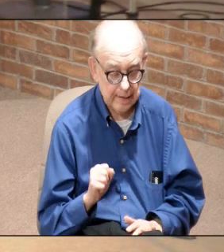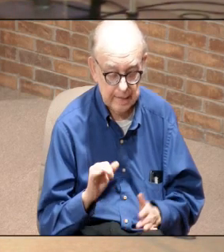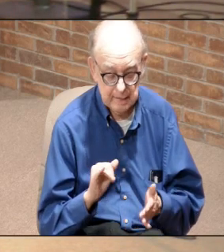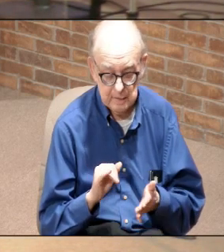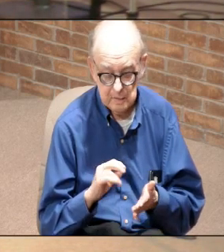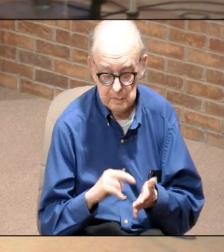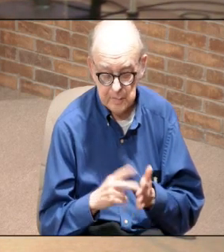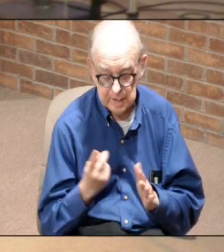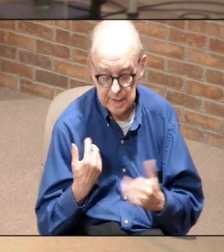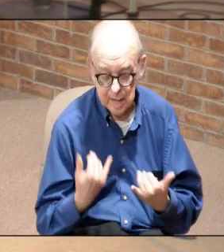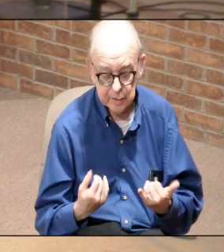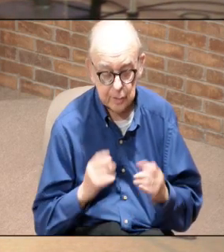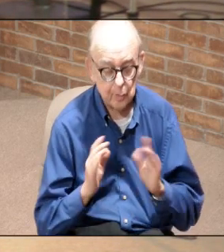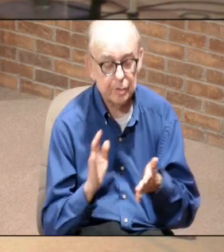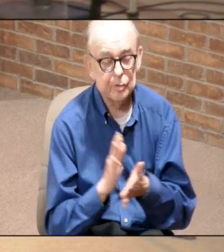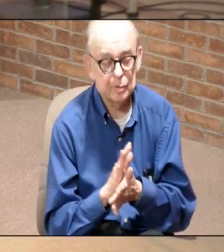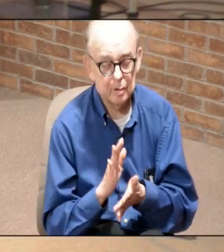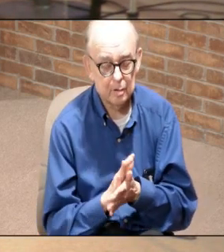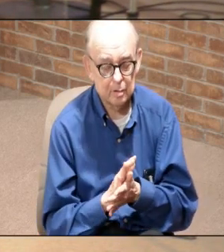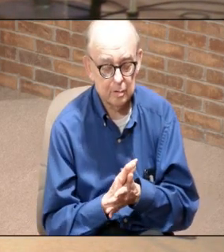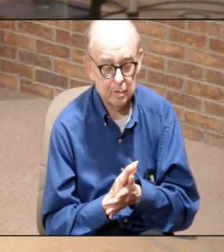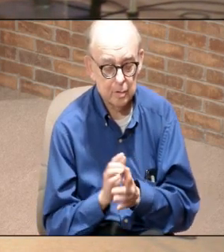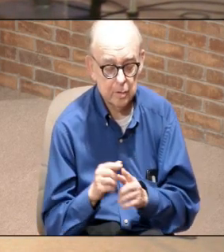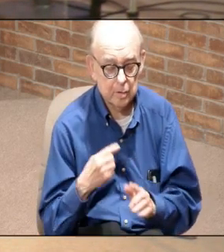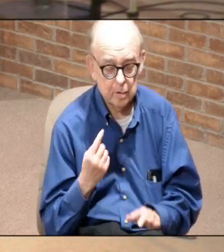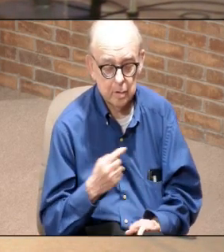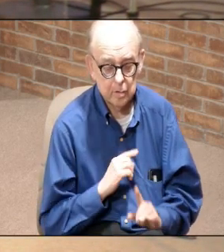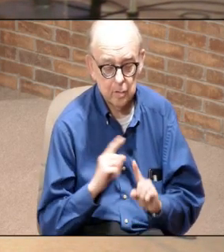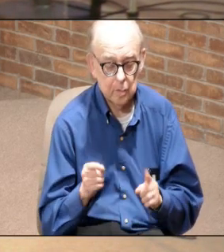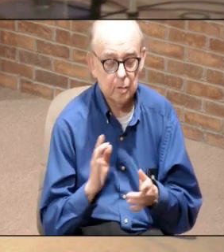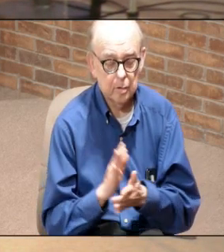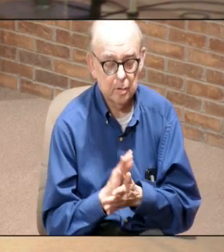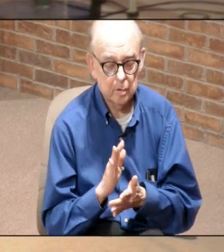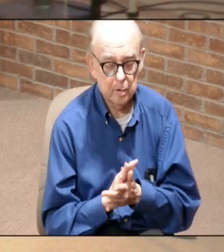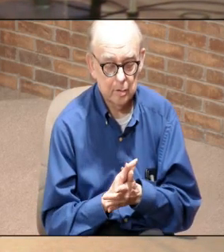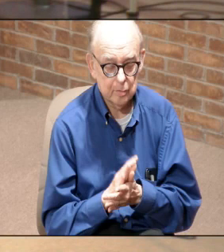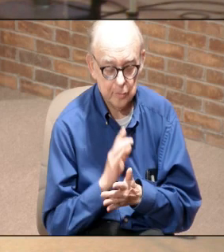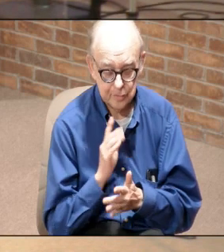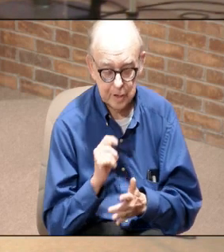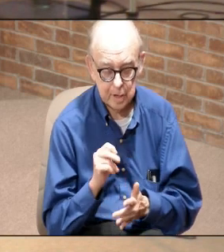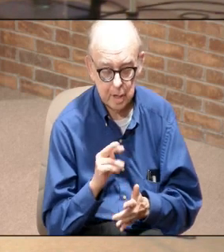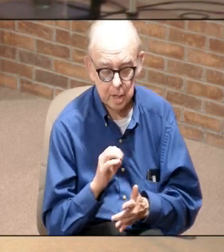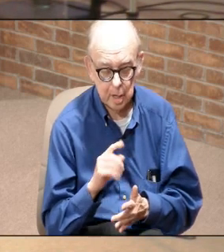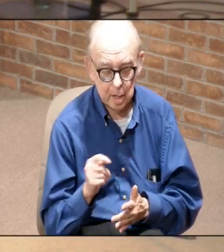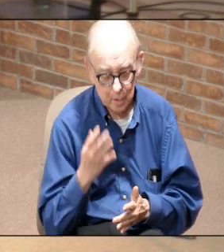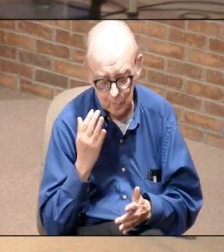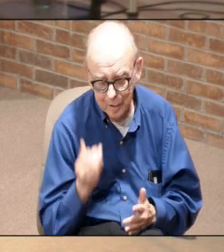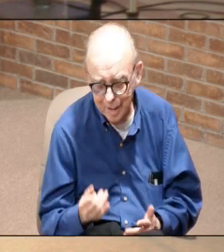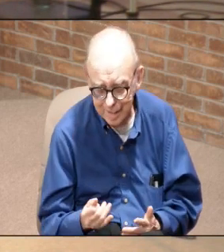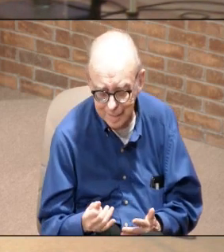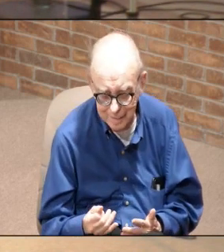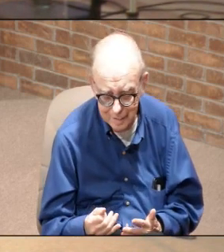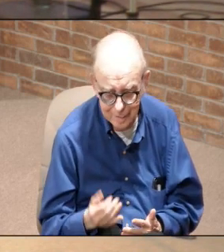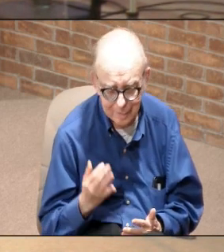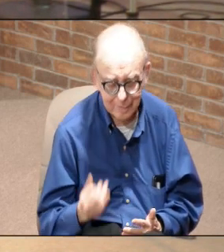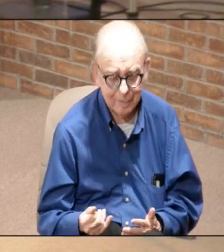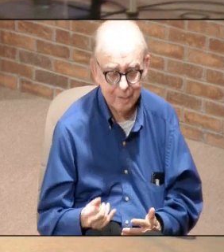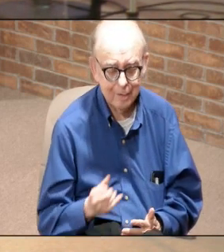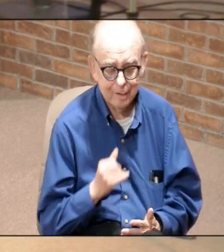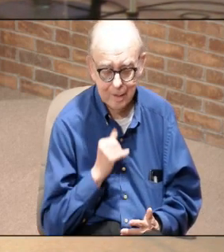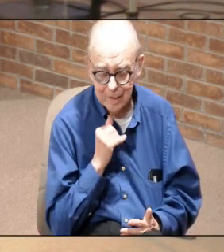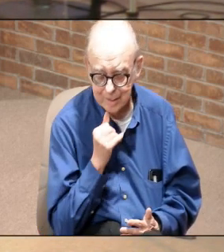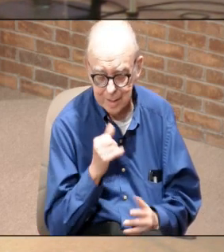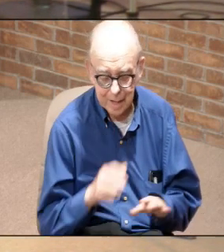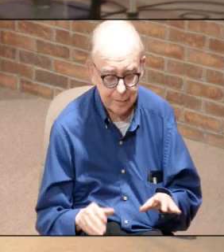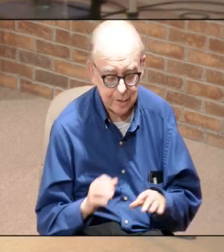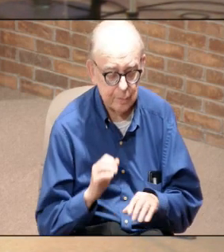school. No. To us, going to school was a treat. You want to know why? Because you didn't have to do